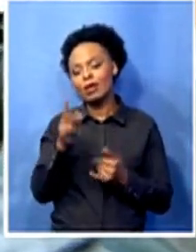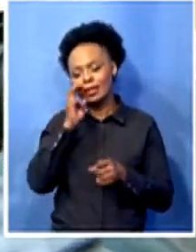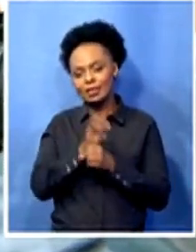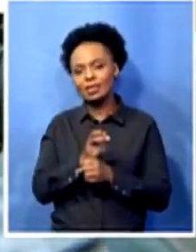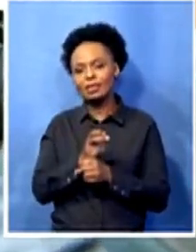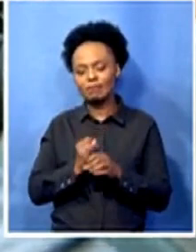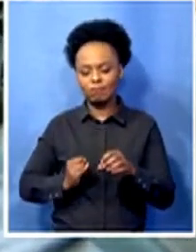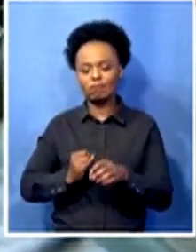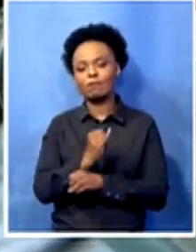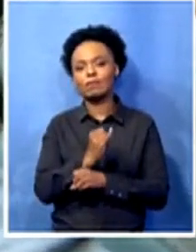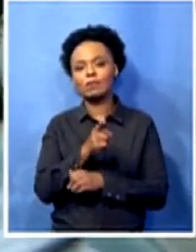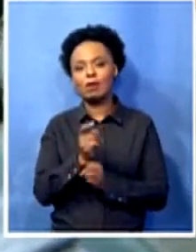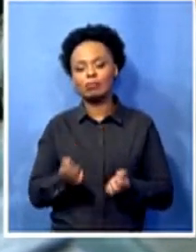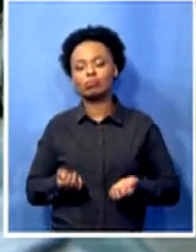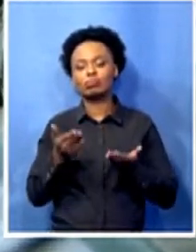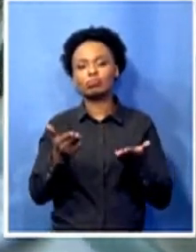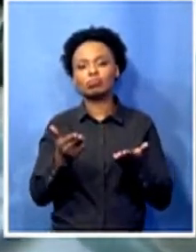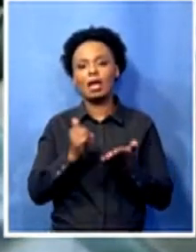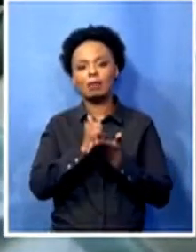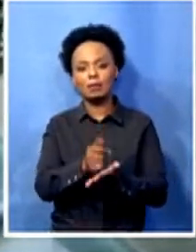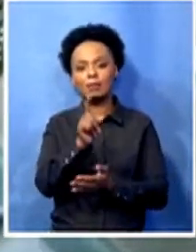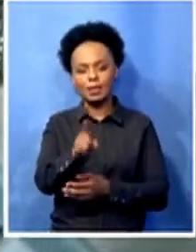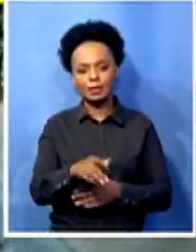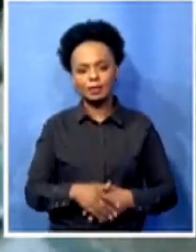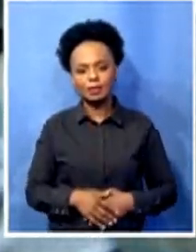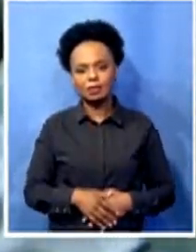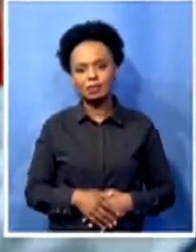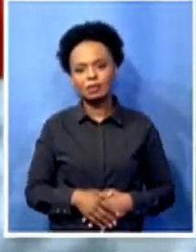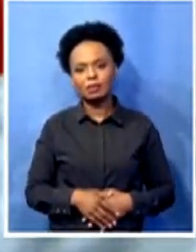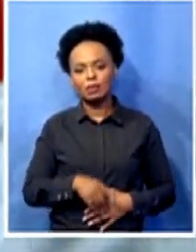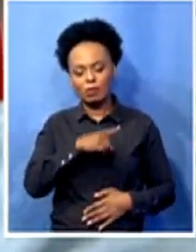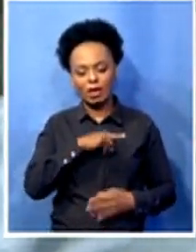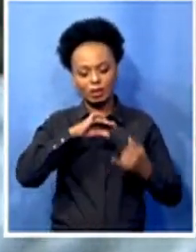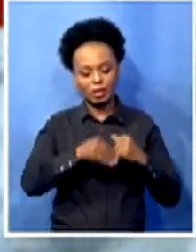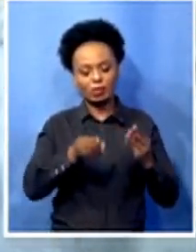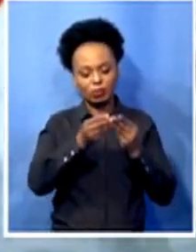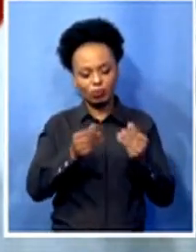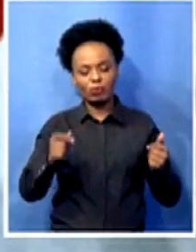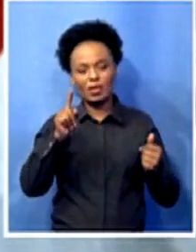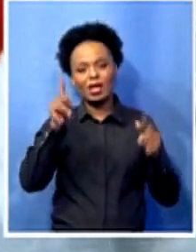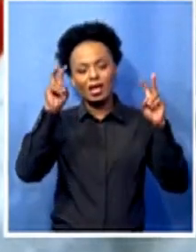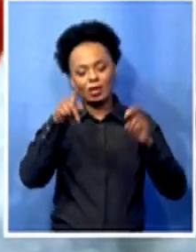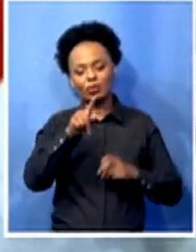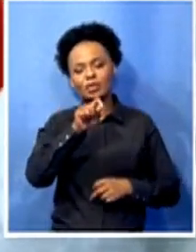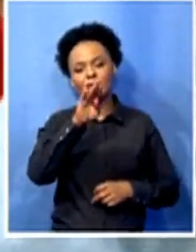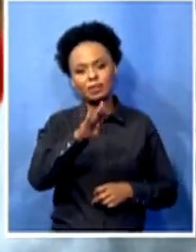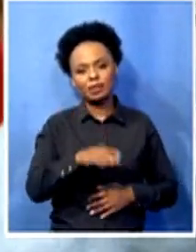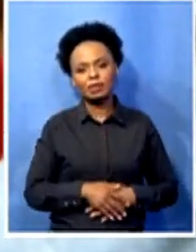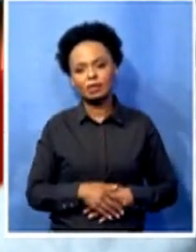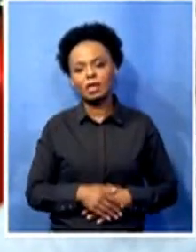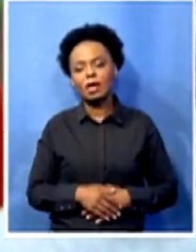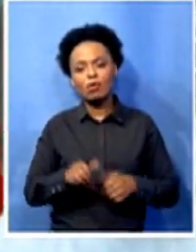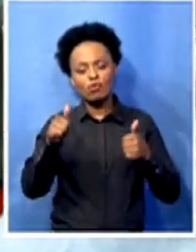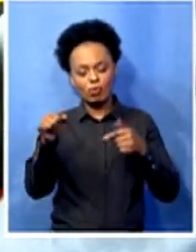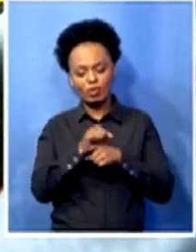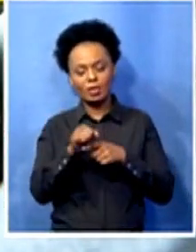of turning the tide on TB infection. By following a checklist of good practice, clinics can be safer for